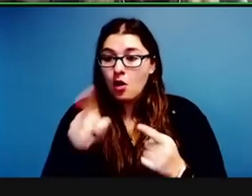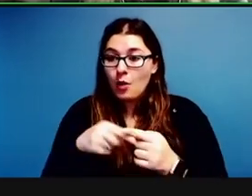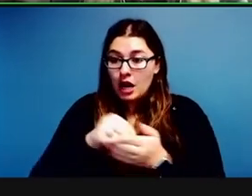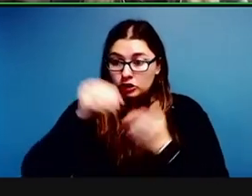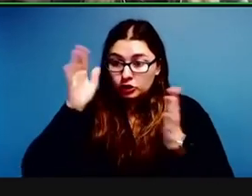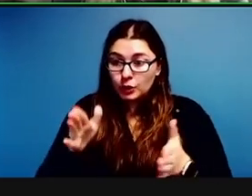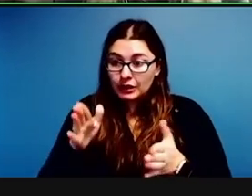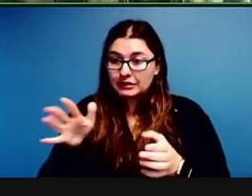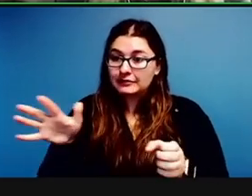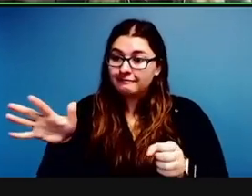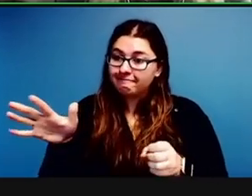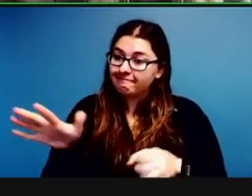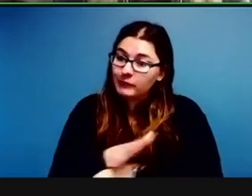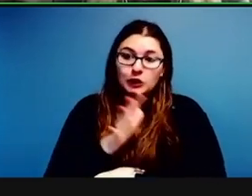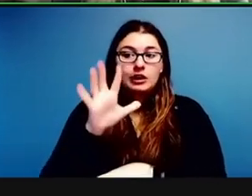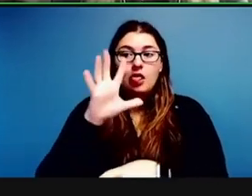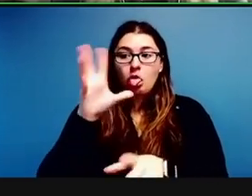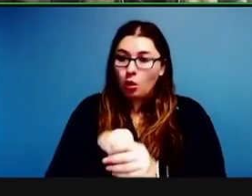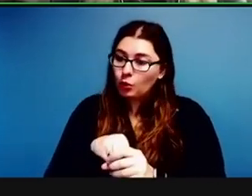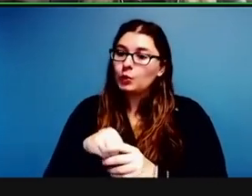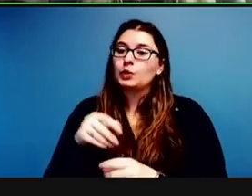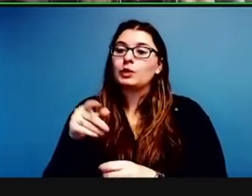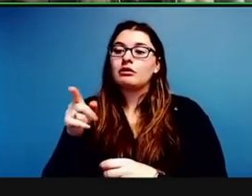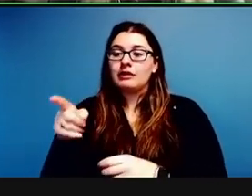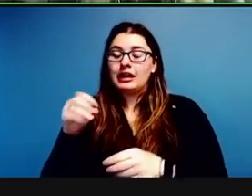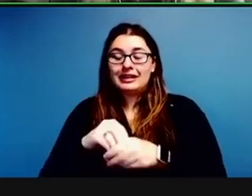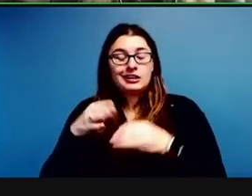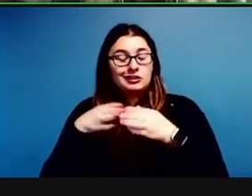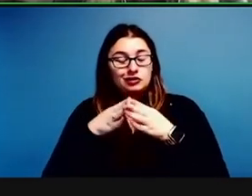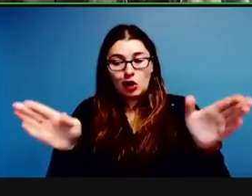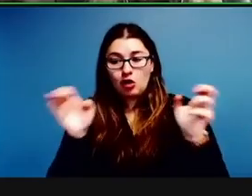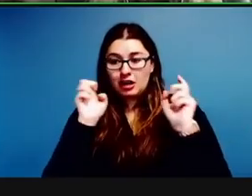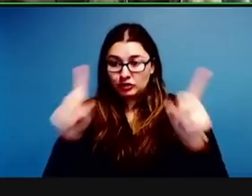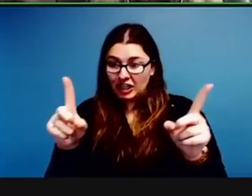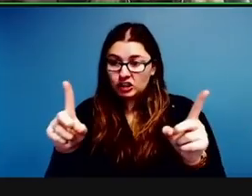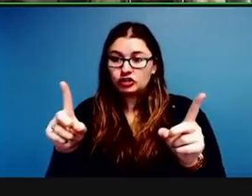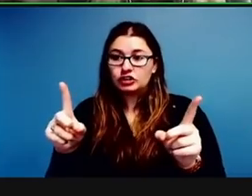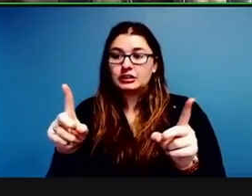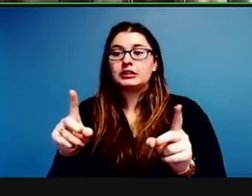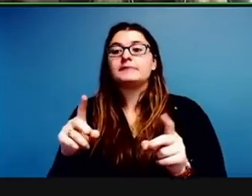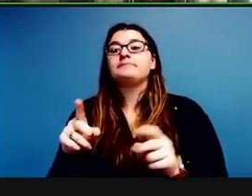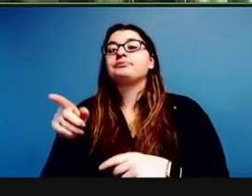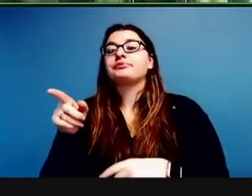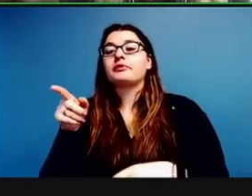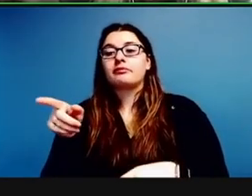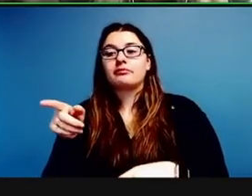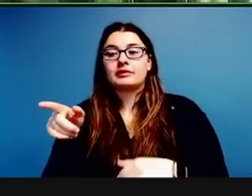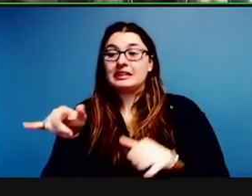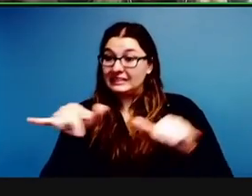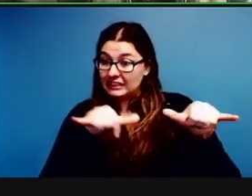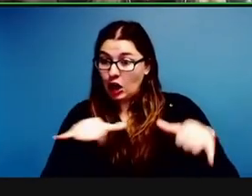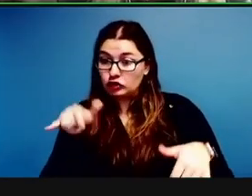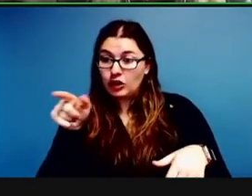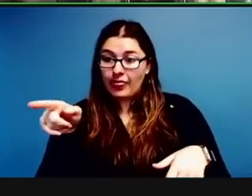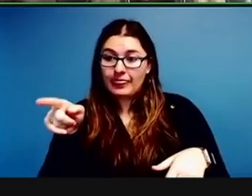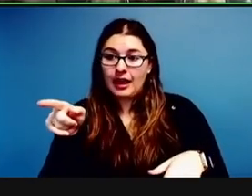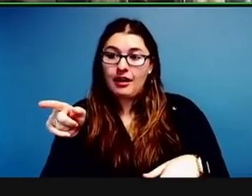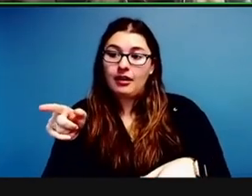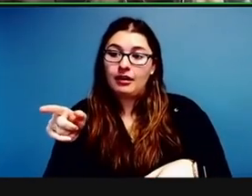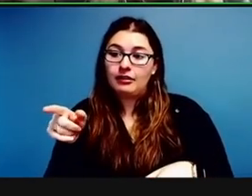is fully included and they are in a general education setting, the standard is that they